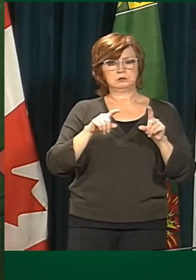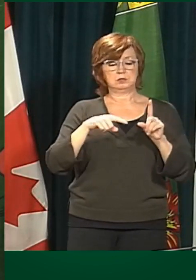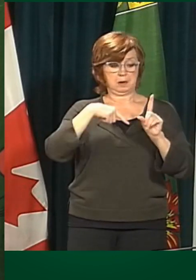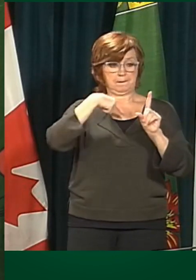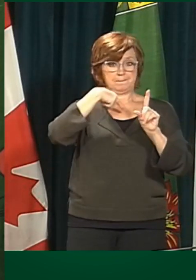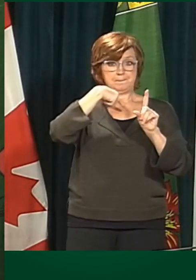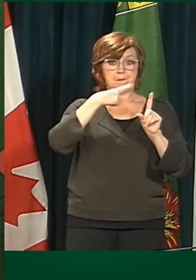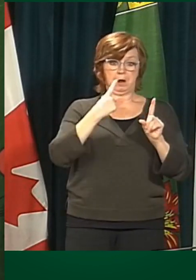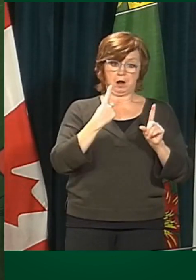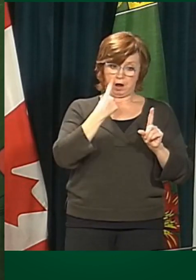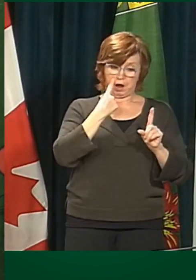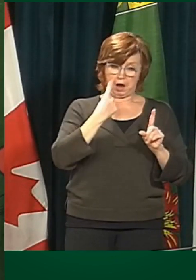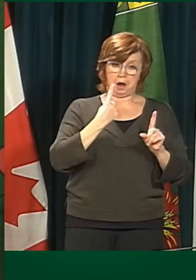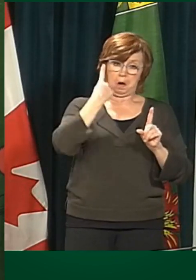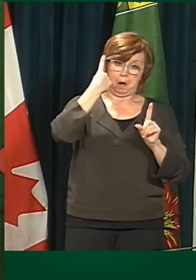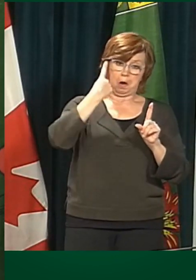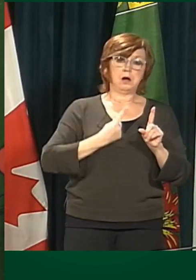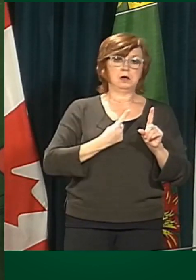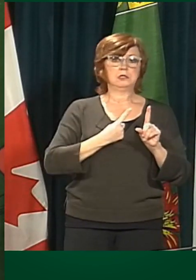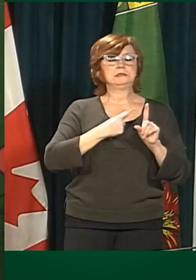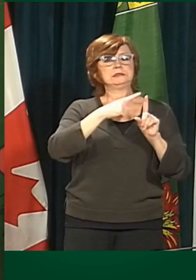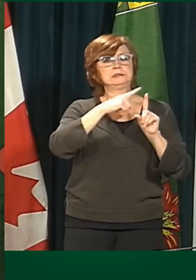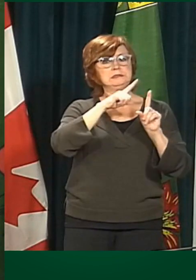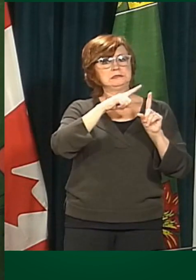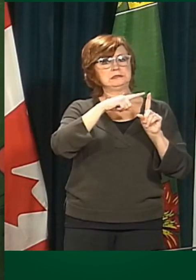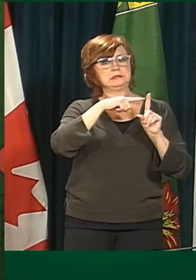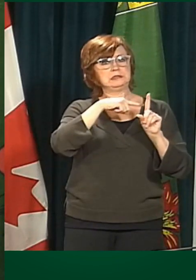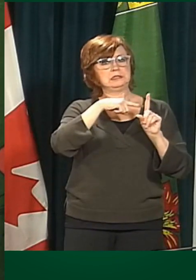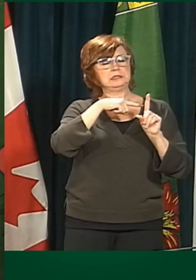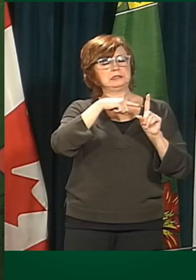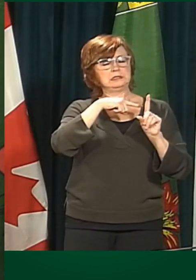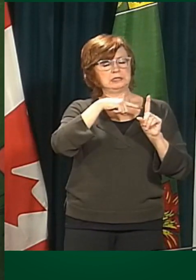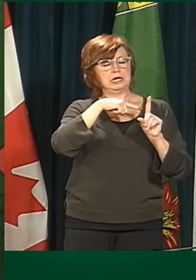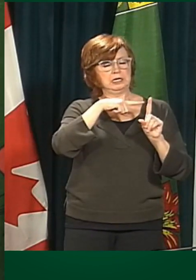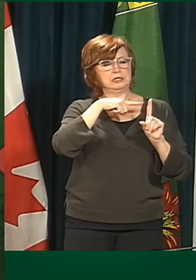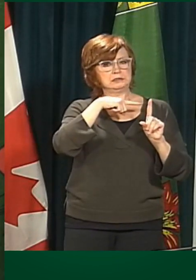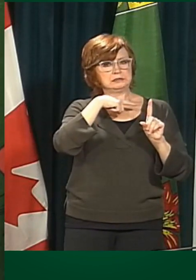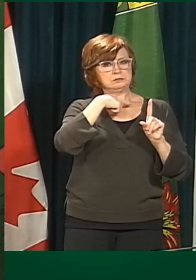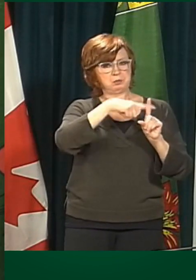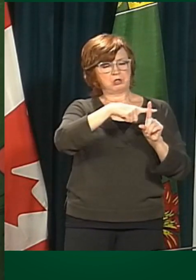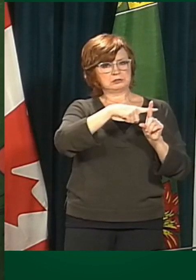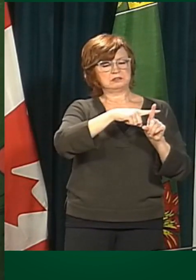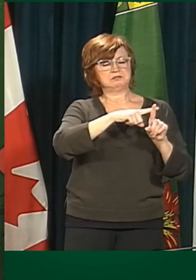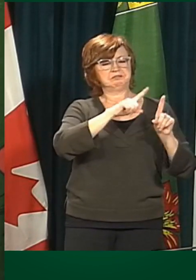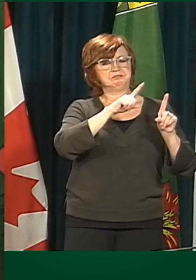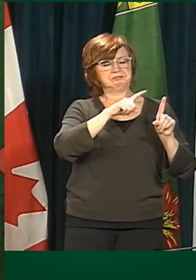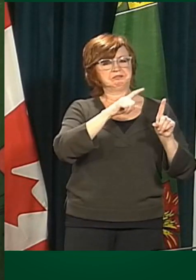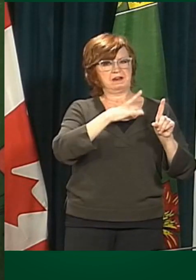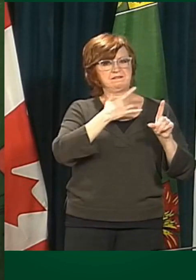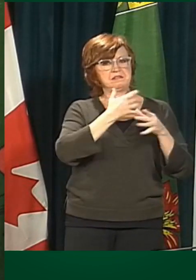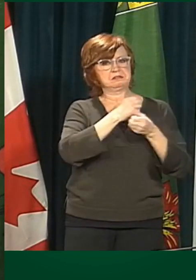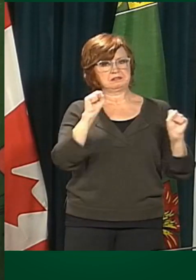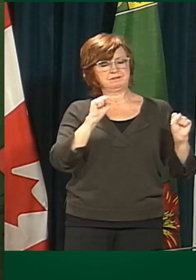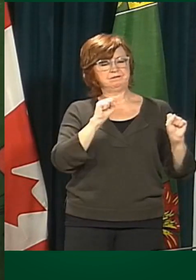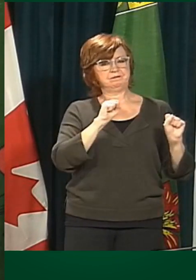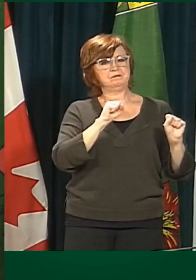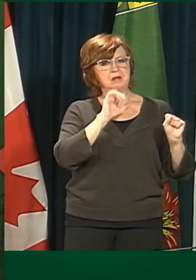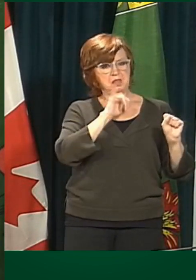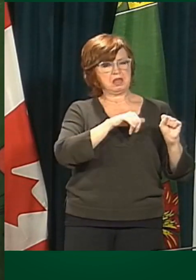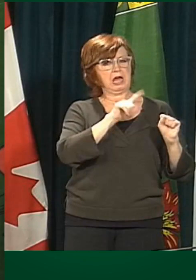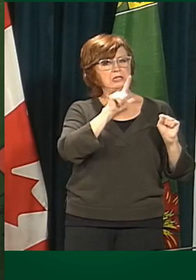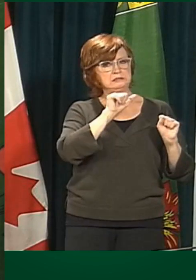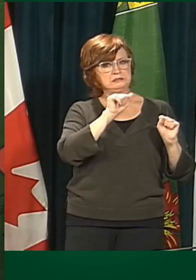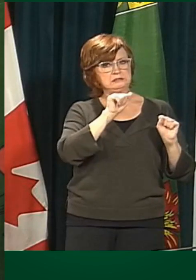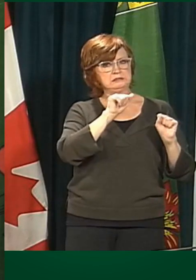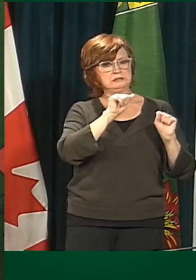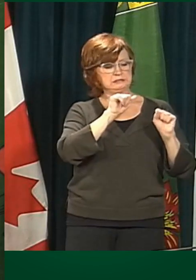true positive. So that's the good piece, that it works if disease is present and the test is positive. That's really good. It's a really